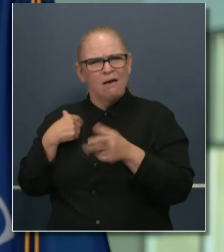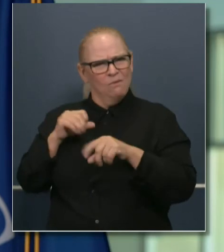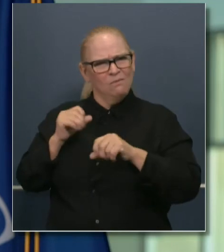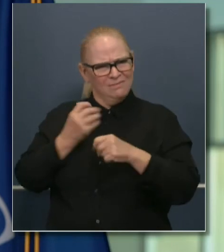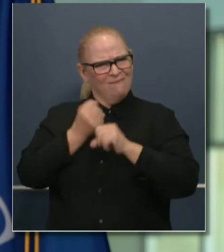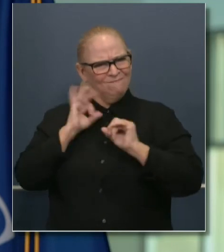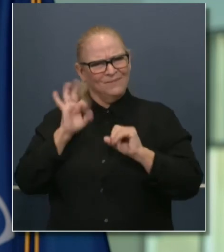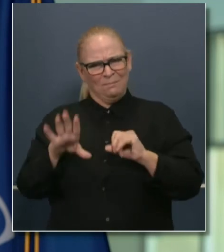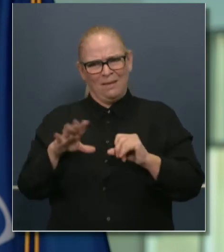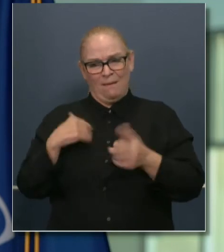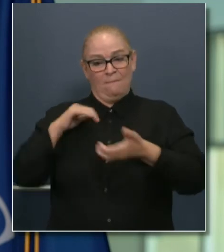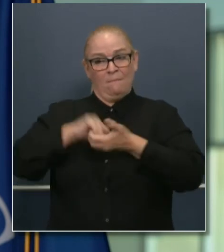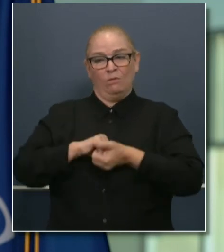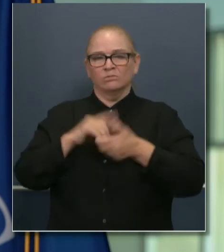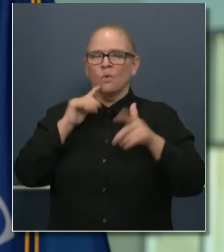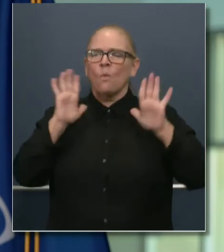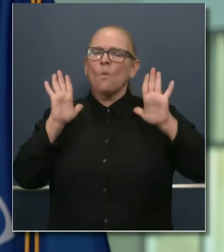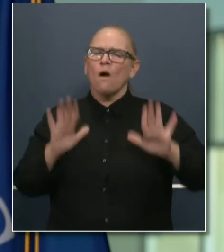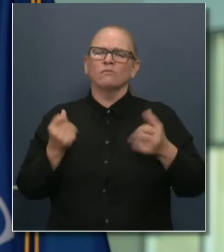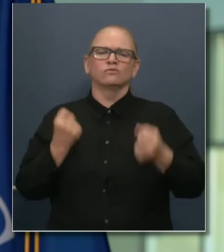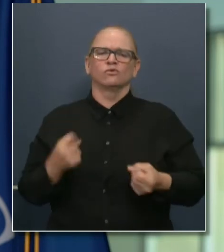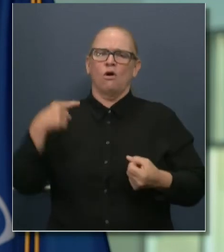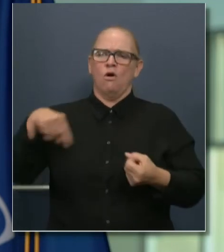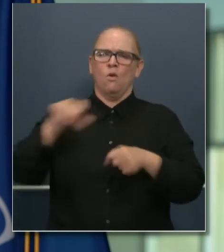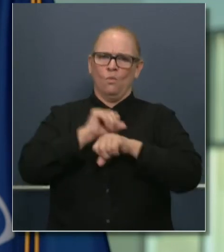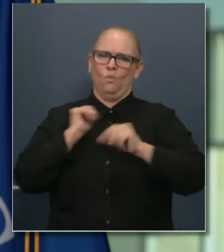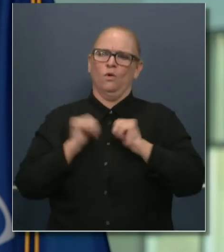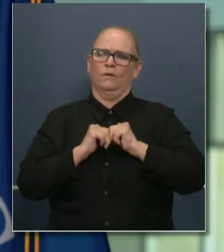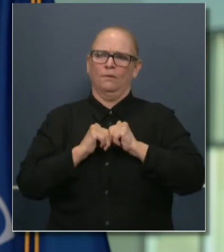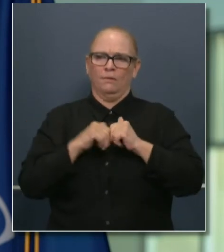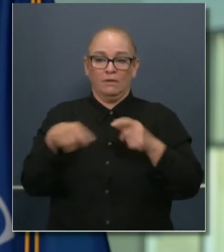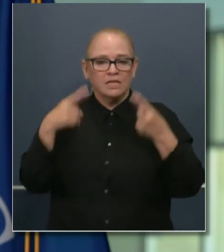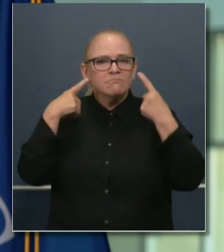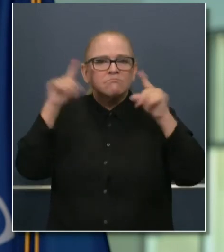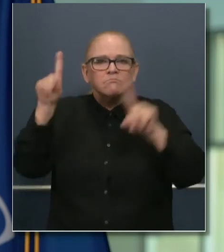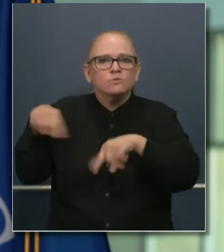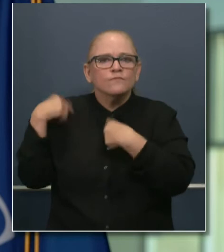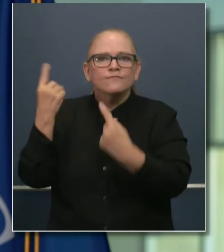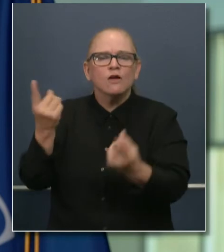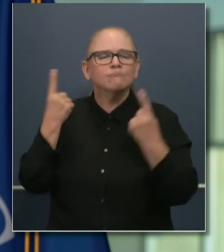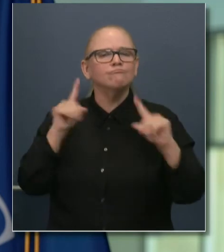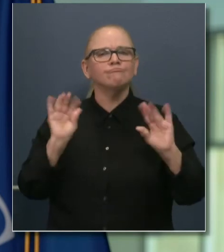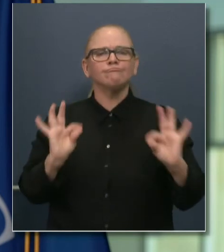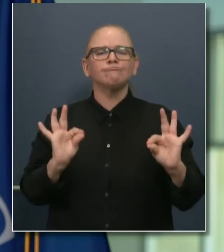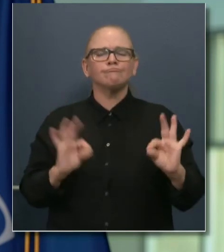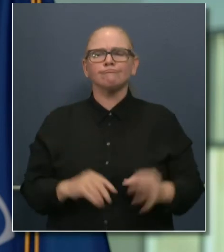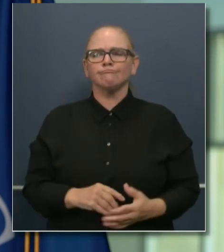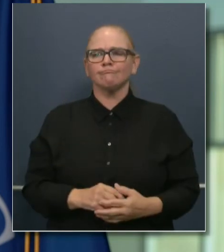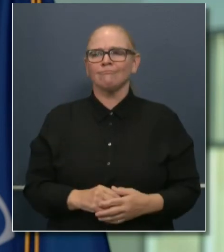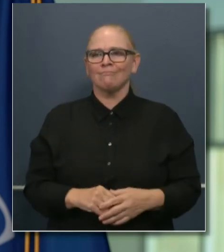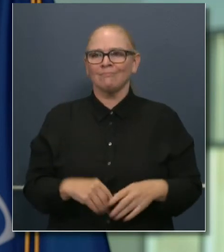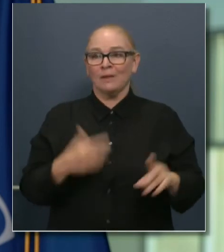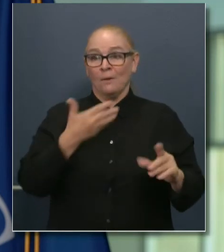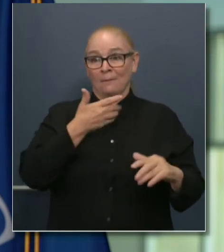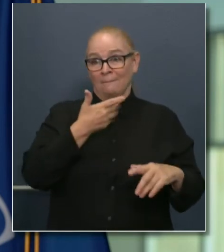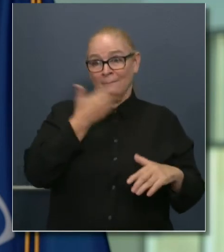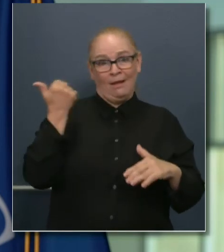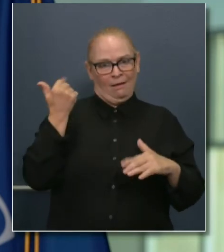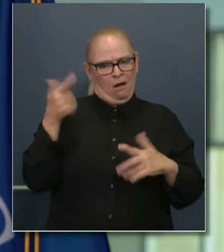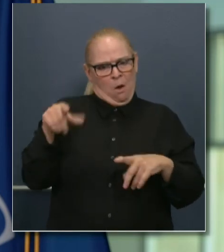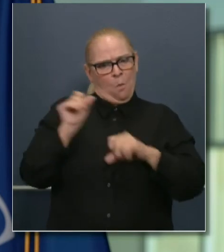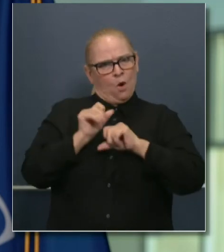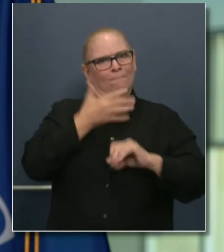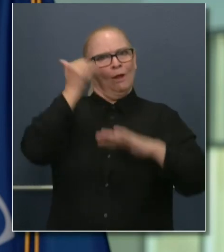partnership, and turned out partnership is working in ways that perhaps people did not anticipate in the beginning. And so it's just